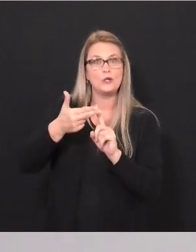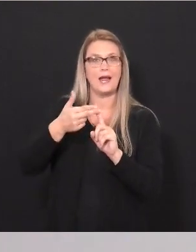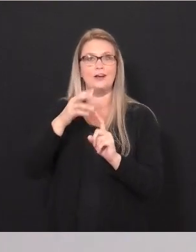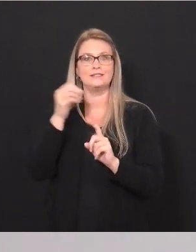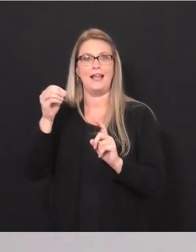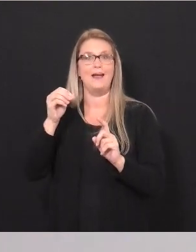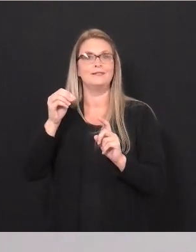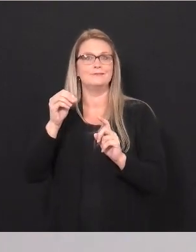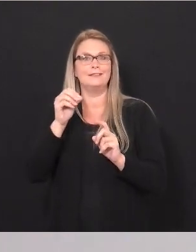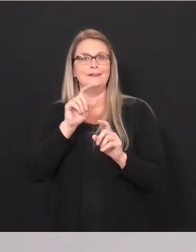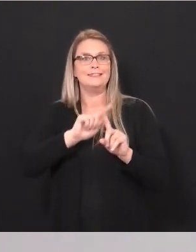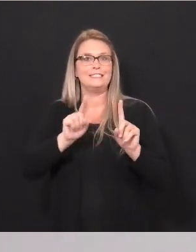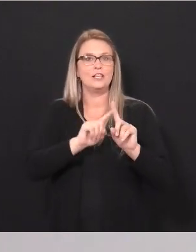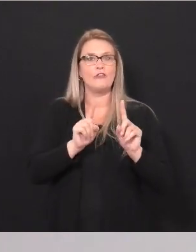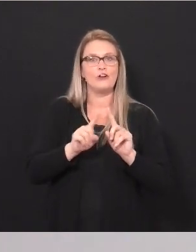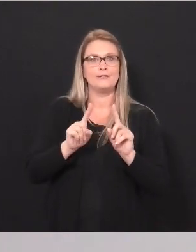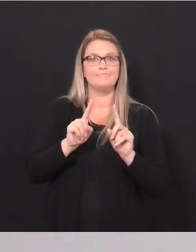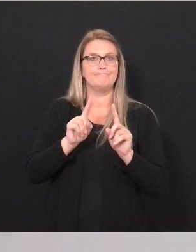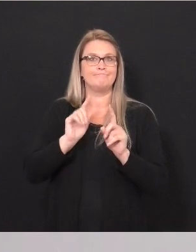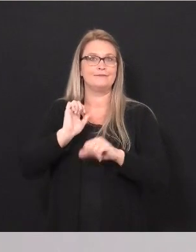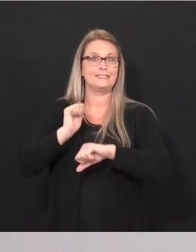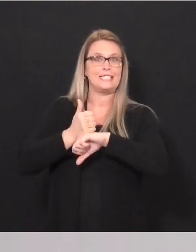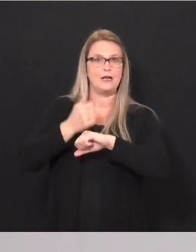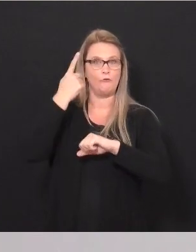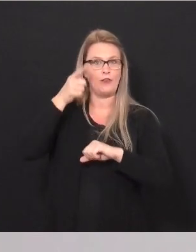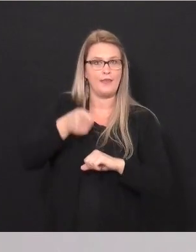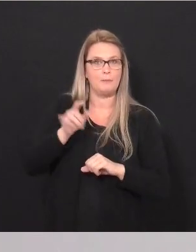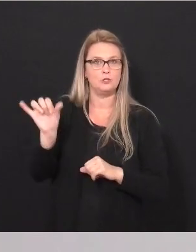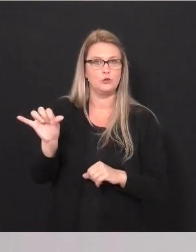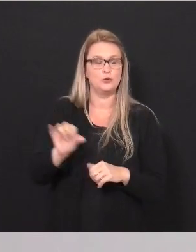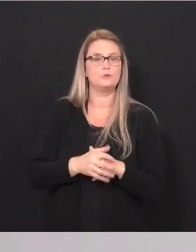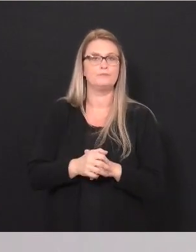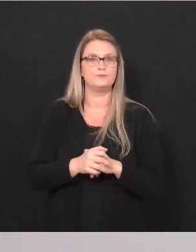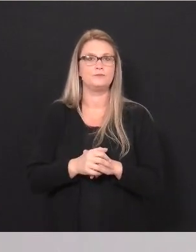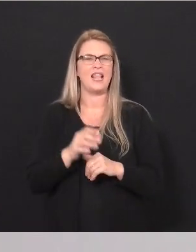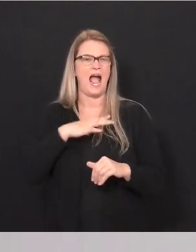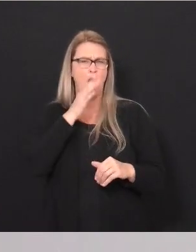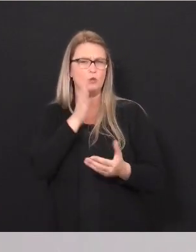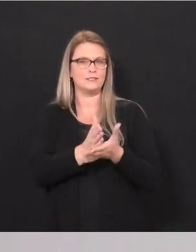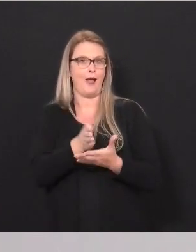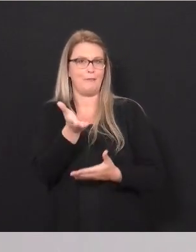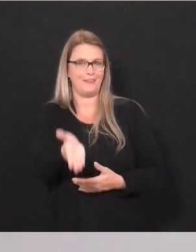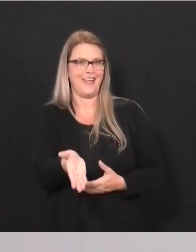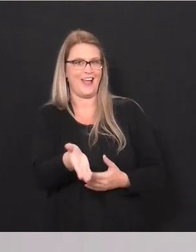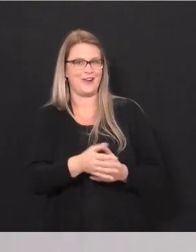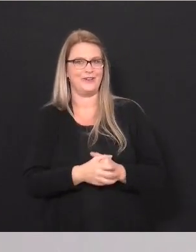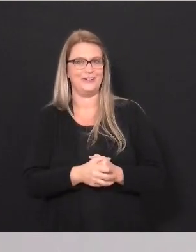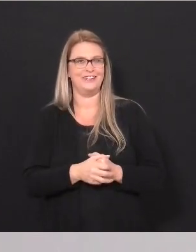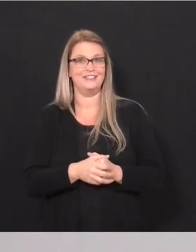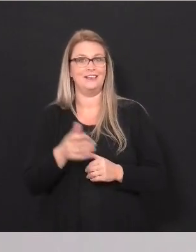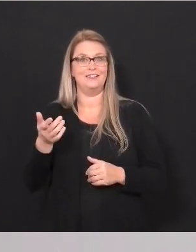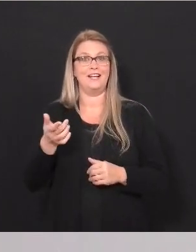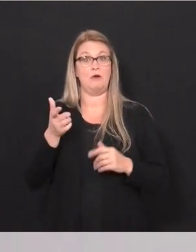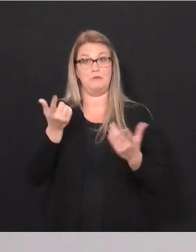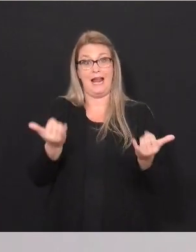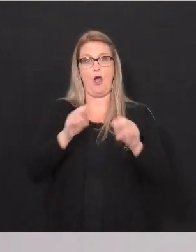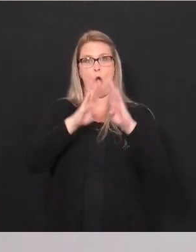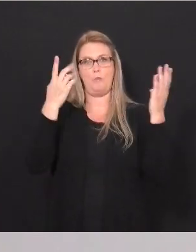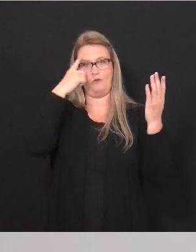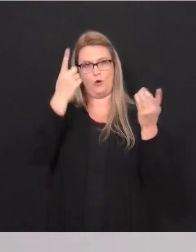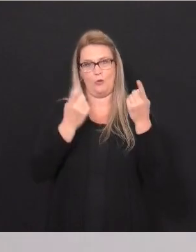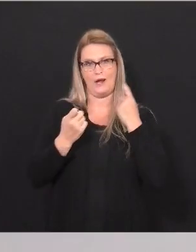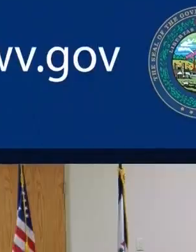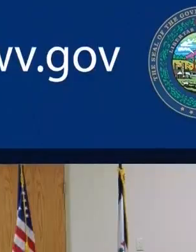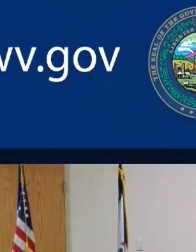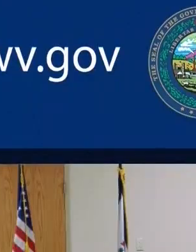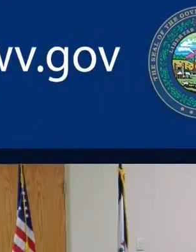there is guidance under the business section for hotels as well. I'm going to stop there and move open to questions. Thank